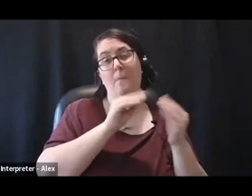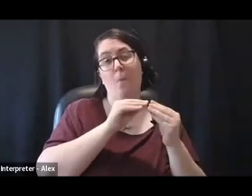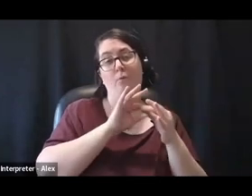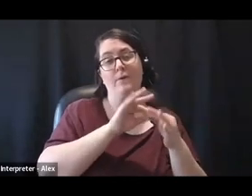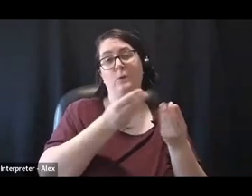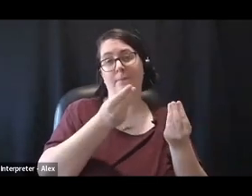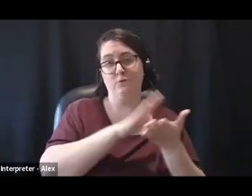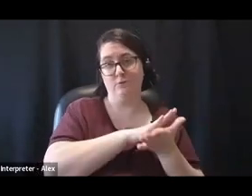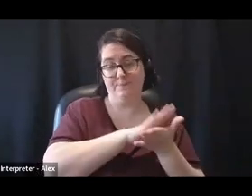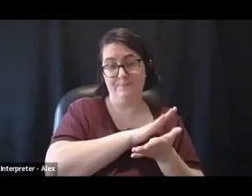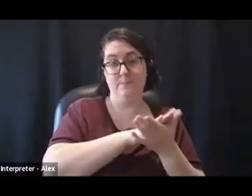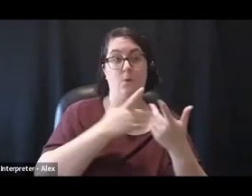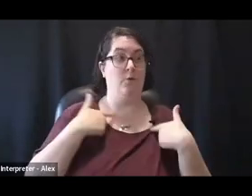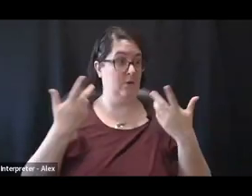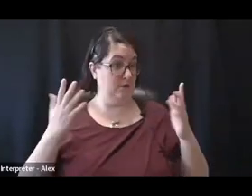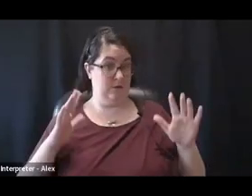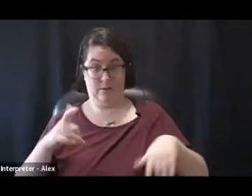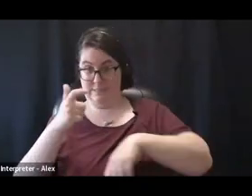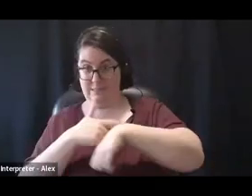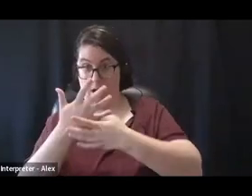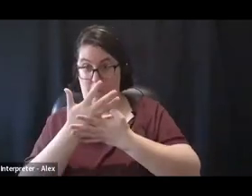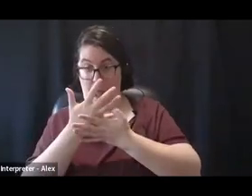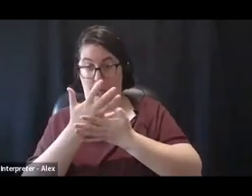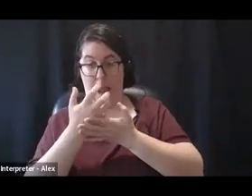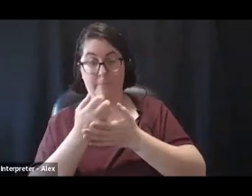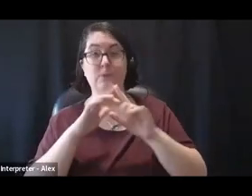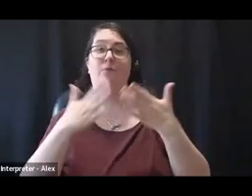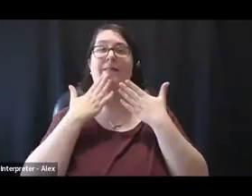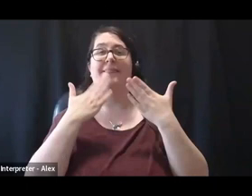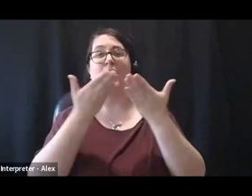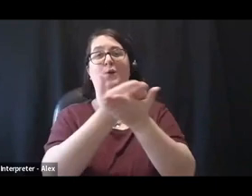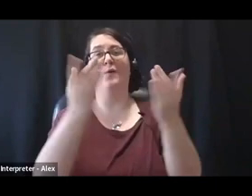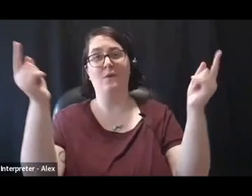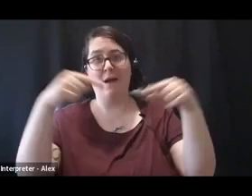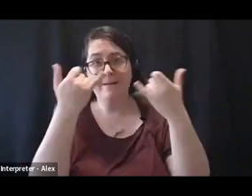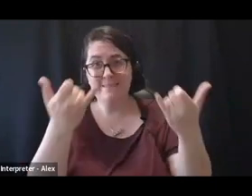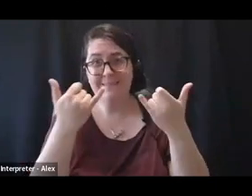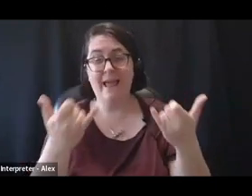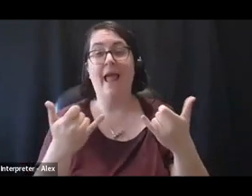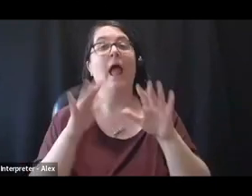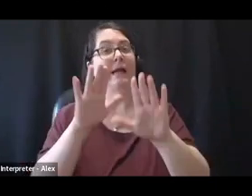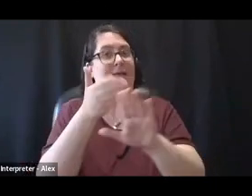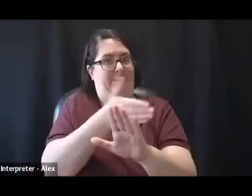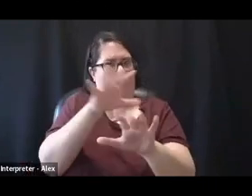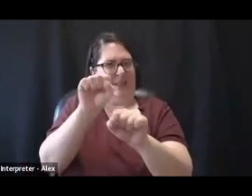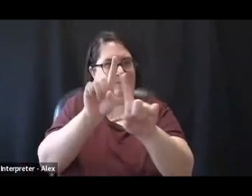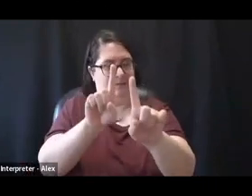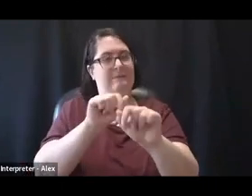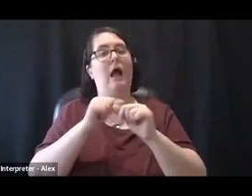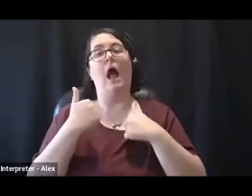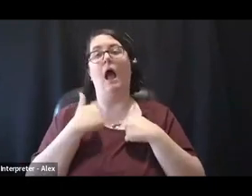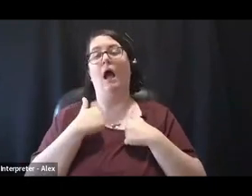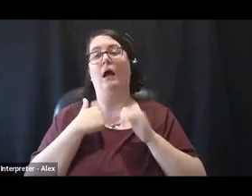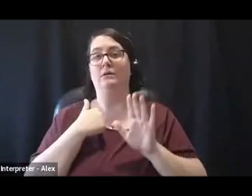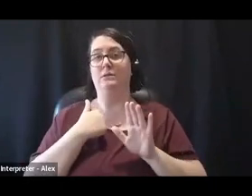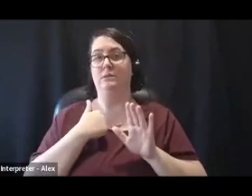material. And yeah, that's almost all the time we had for this event. Thank you very much, everyone, for being here. And before you leave, I'd just like to say